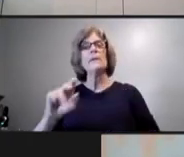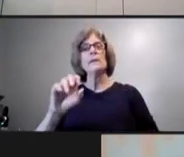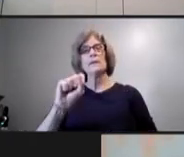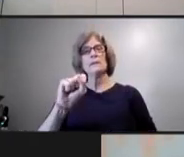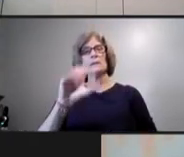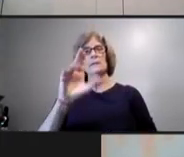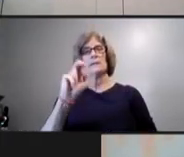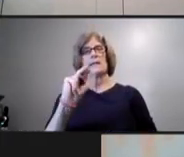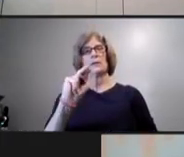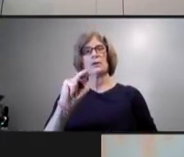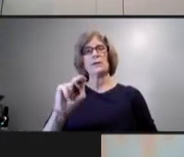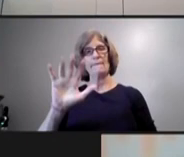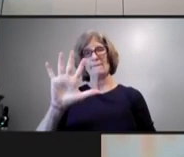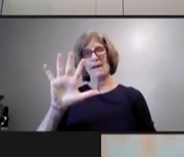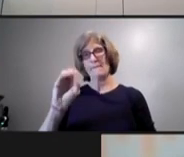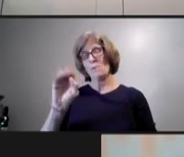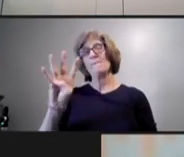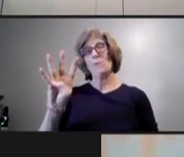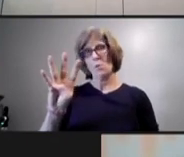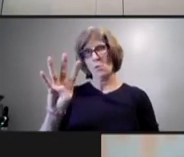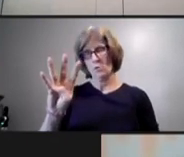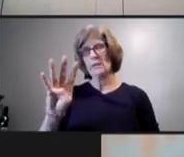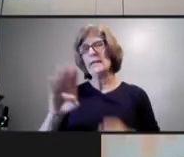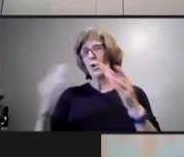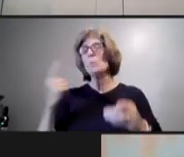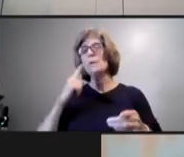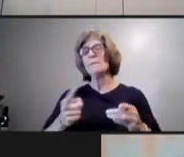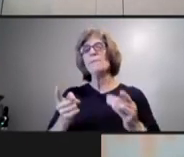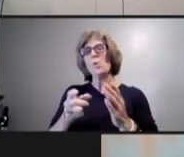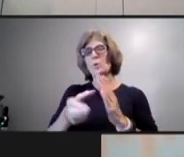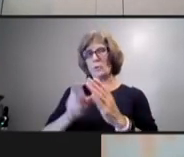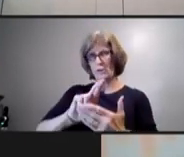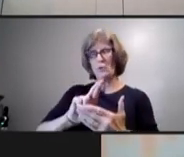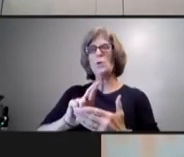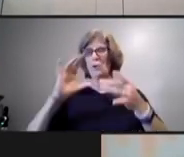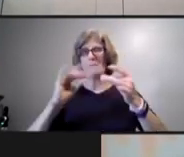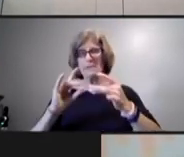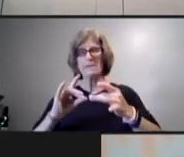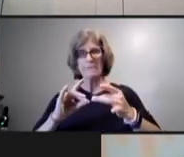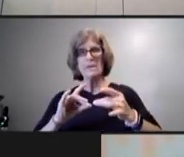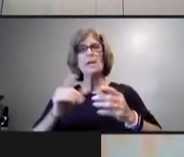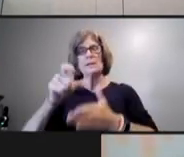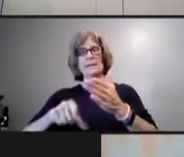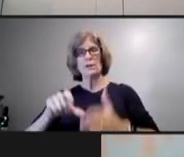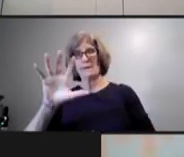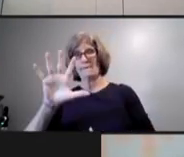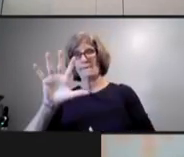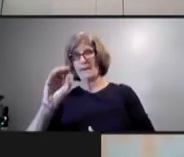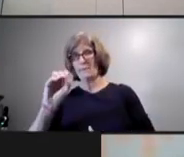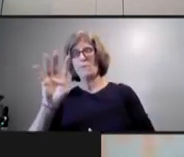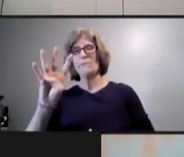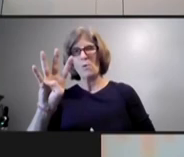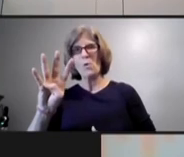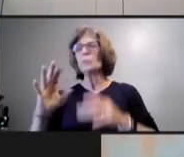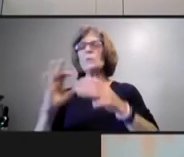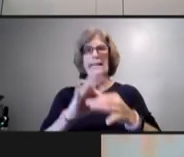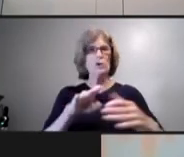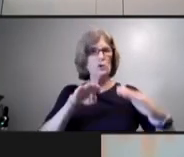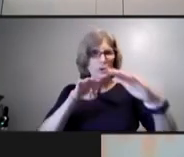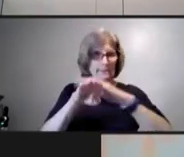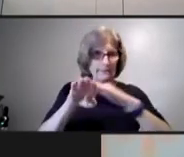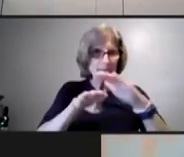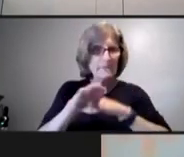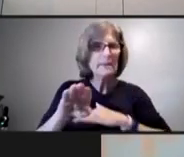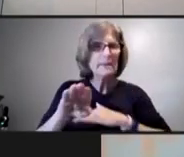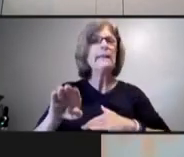being opened for review and comments. And Section 504 is critical when we're thinking about accessibility and fair